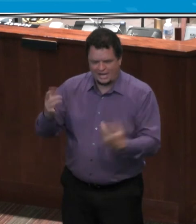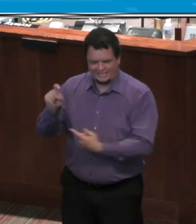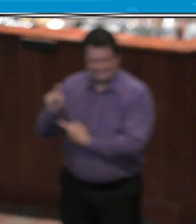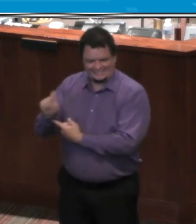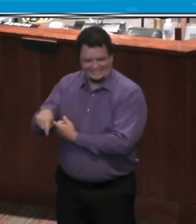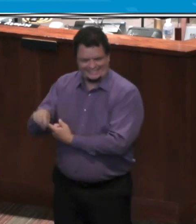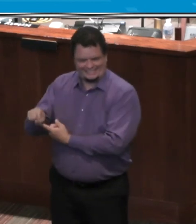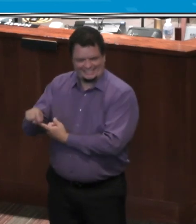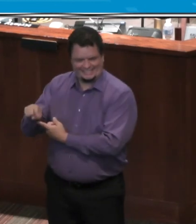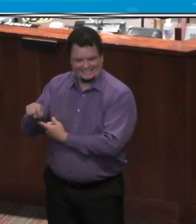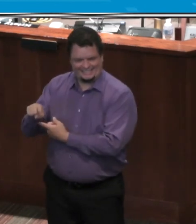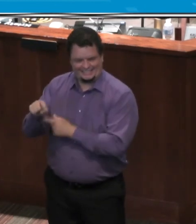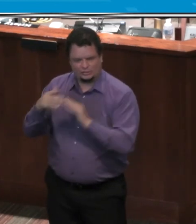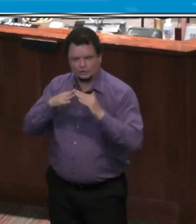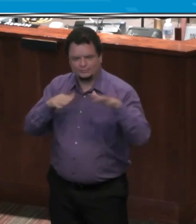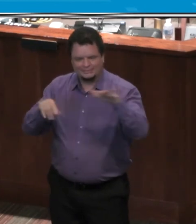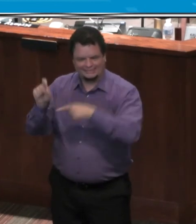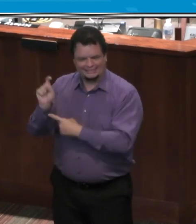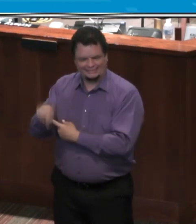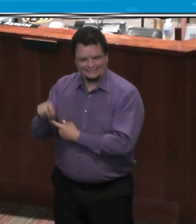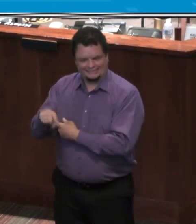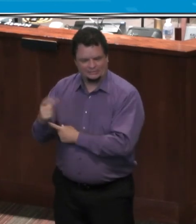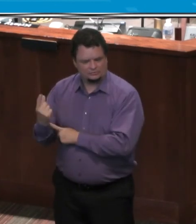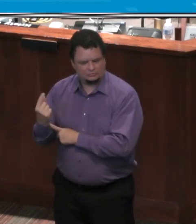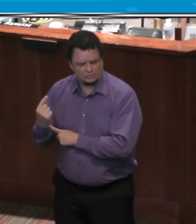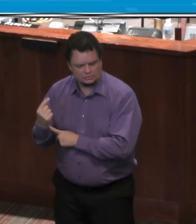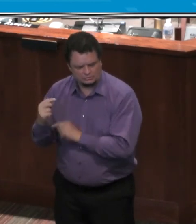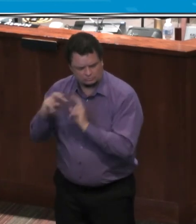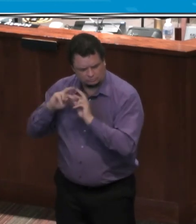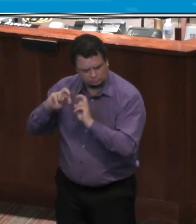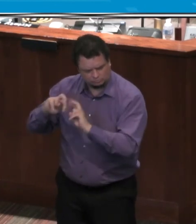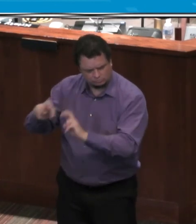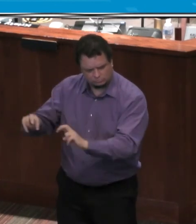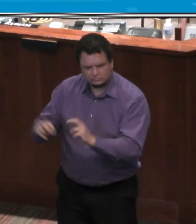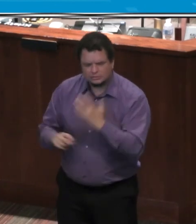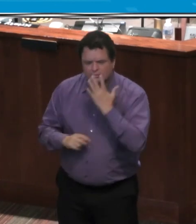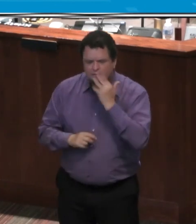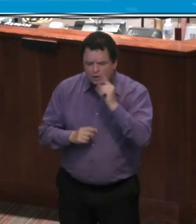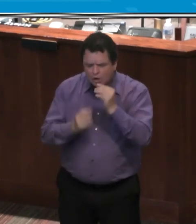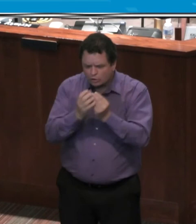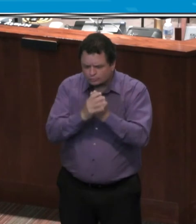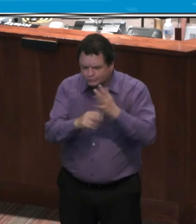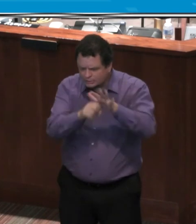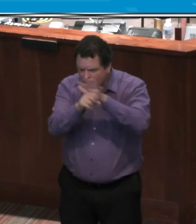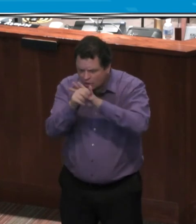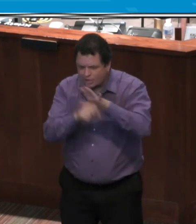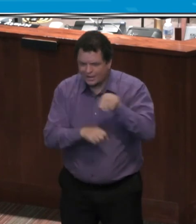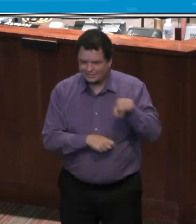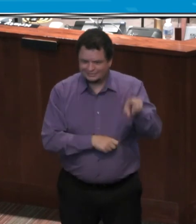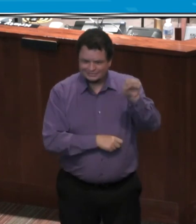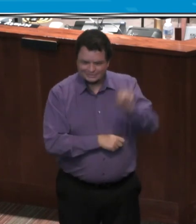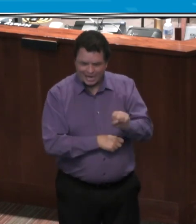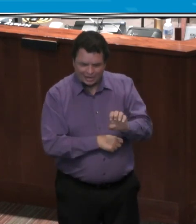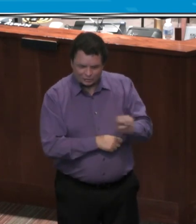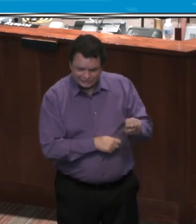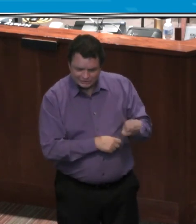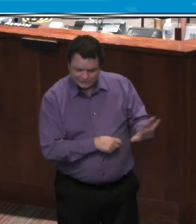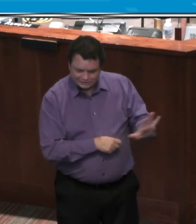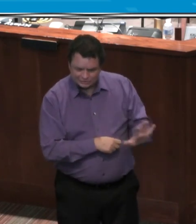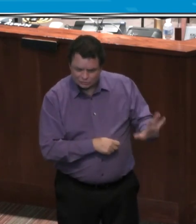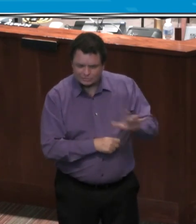and we're looking also in southeast El Paso County,